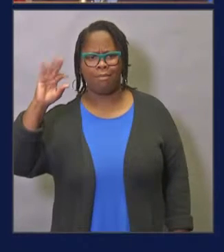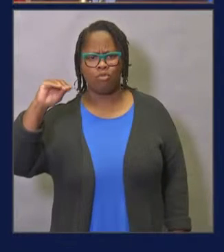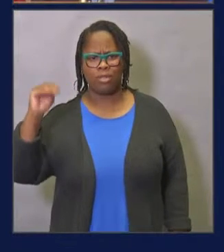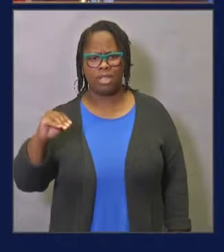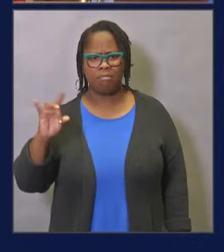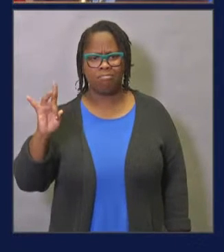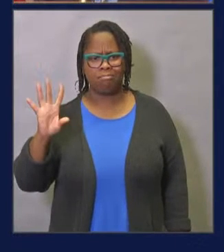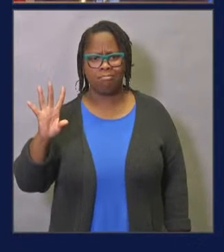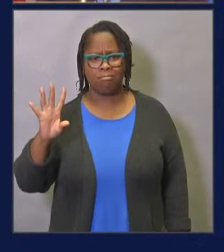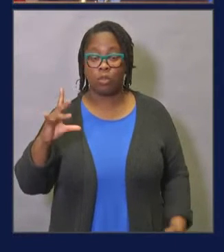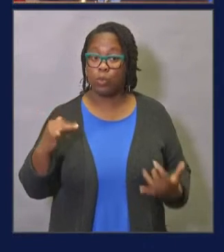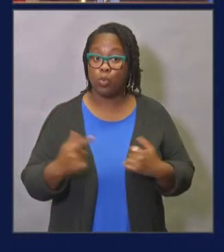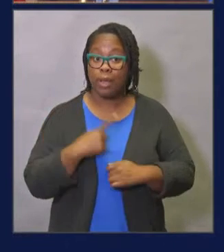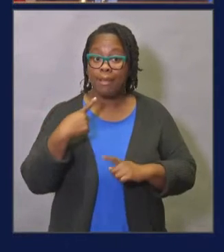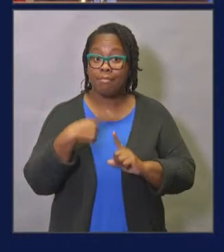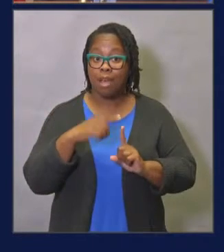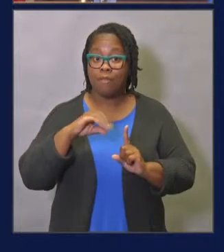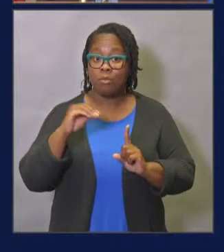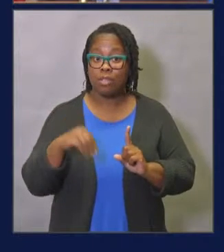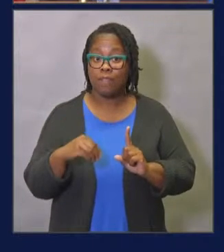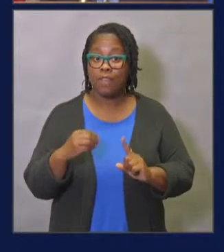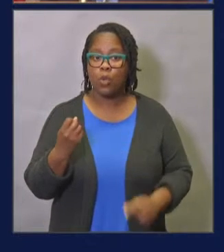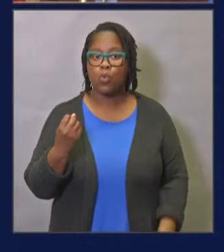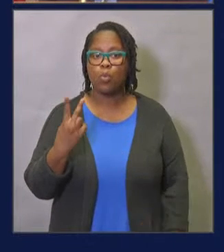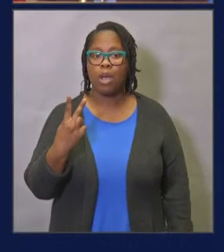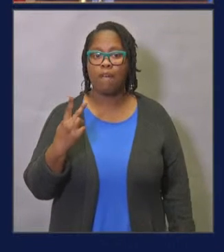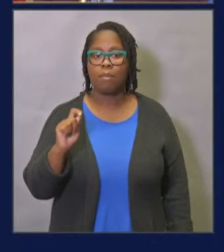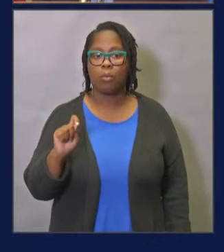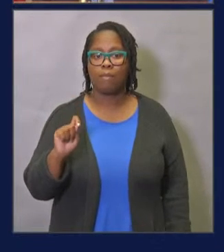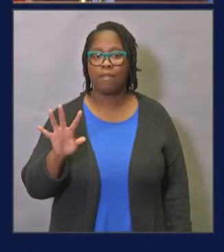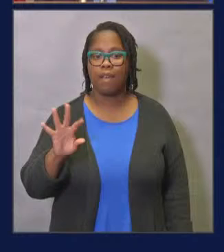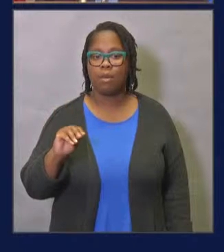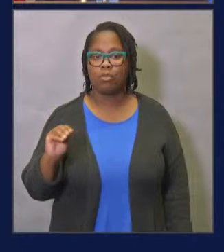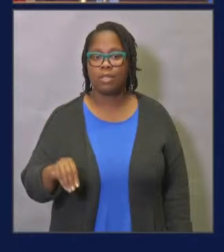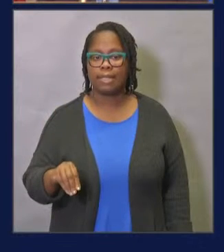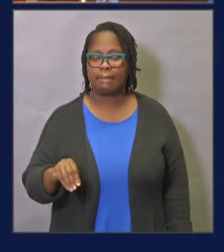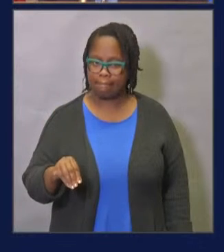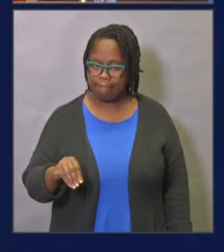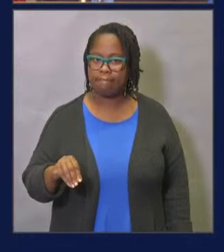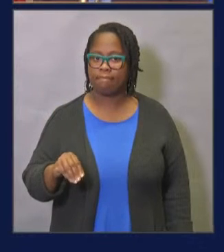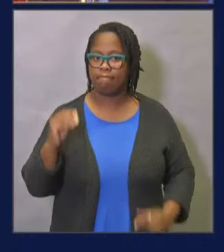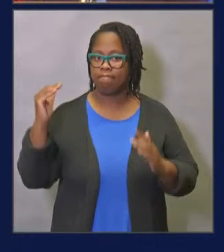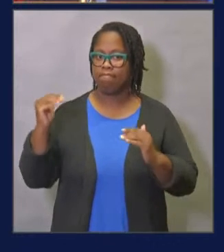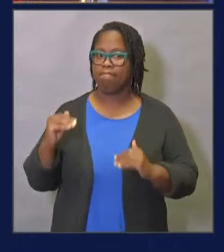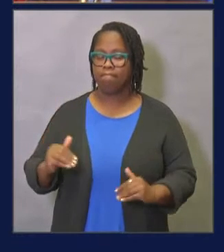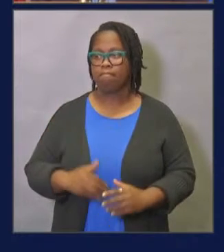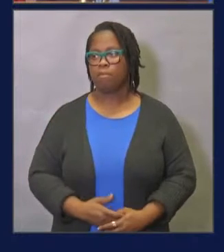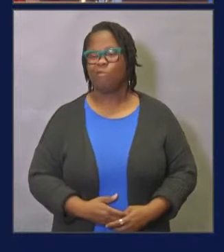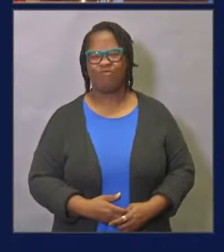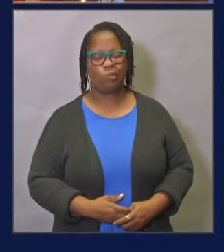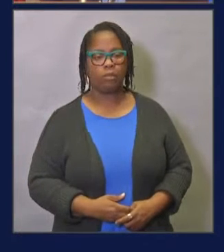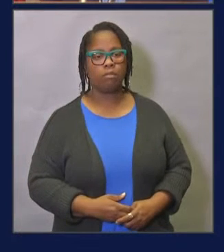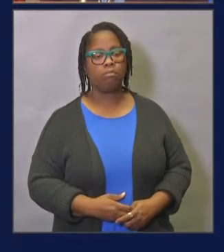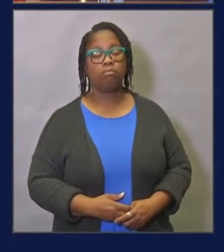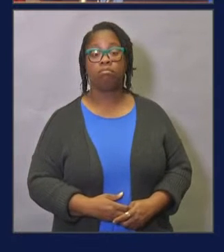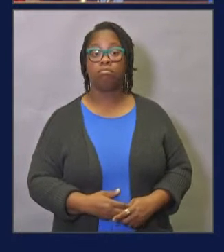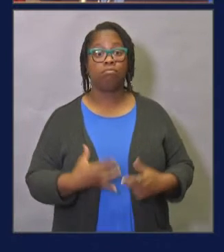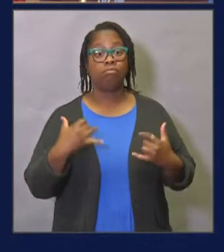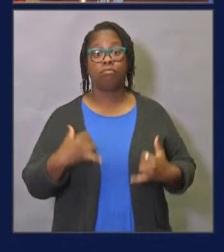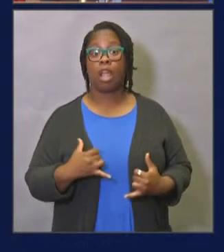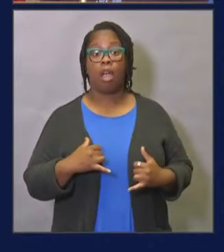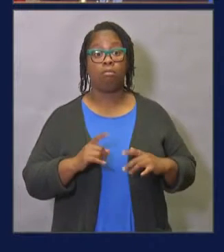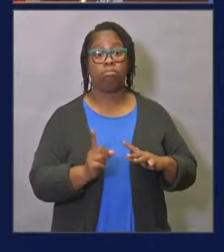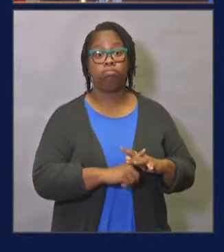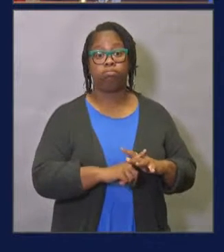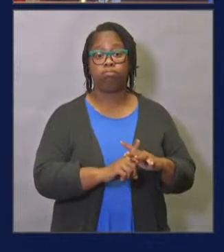today's positivity rate is now at 12.5%. Next slide. As cases have surged, we have seen